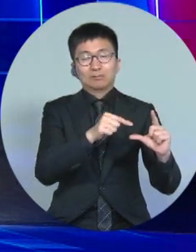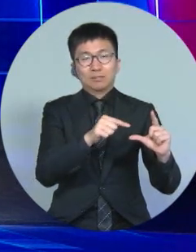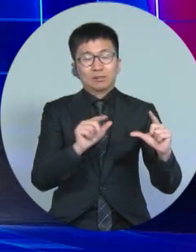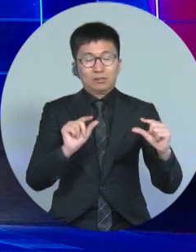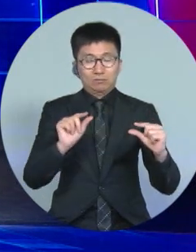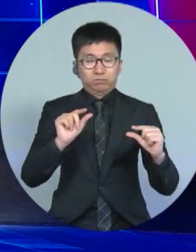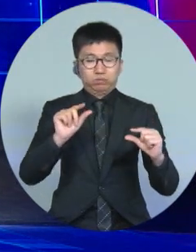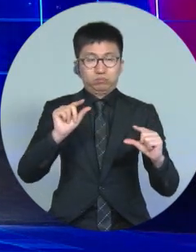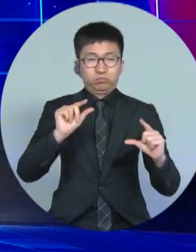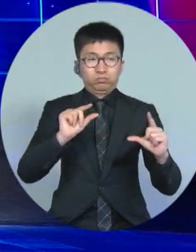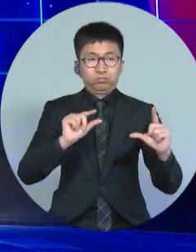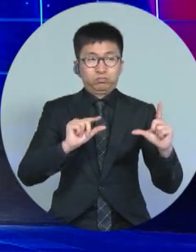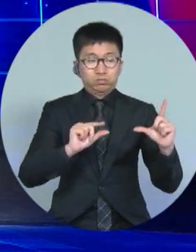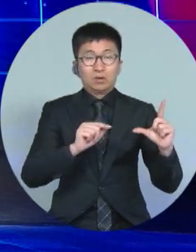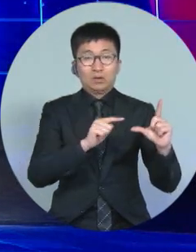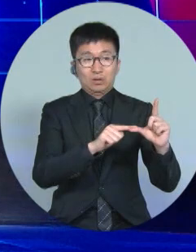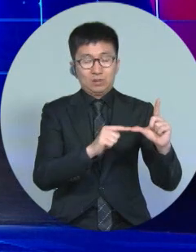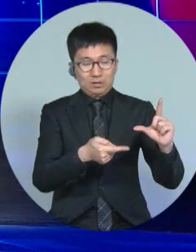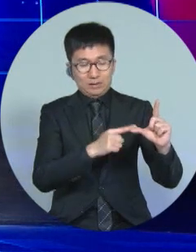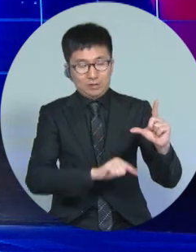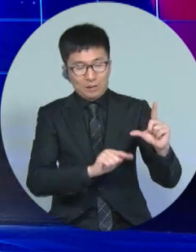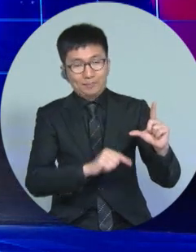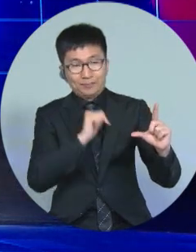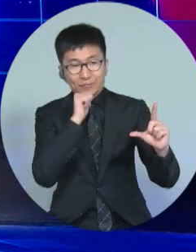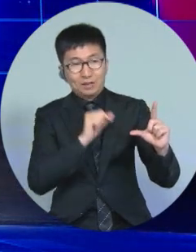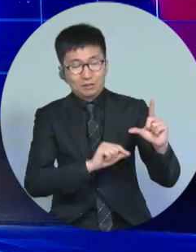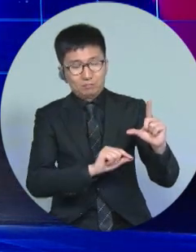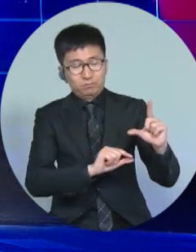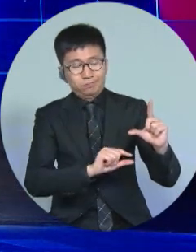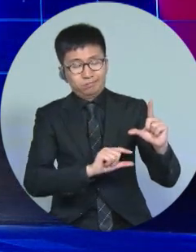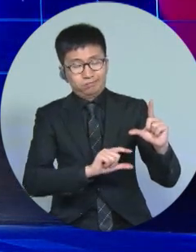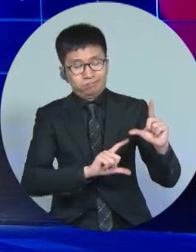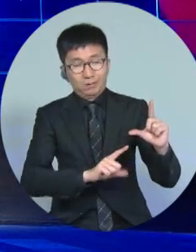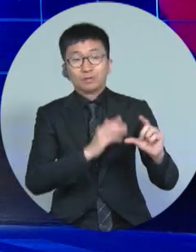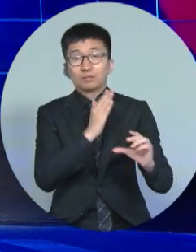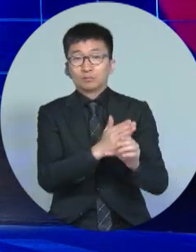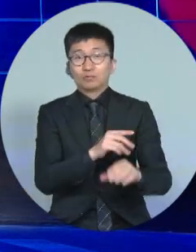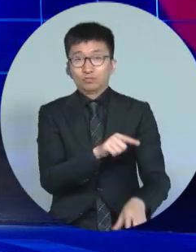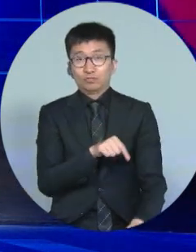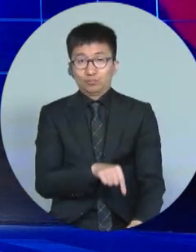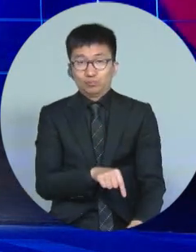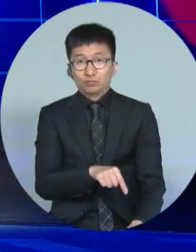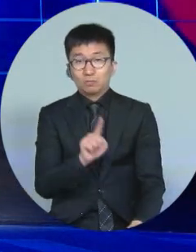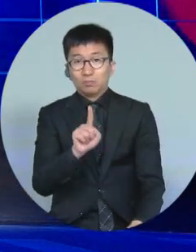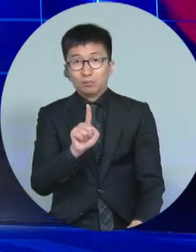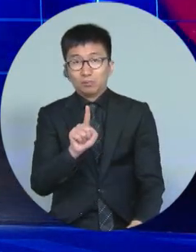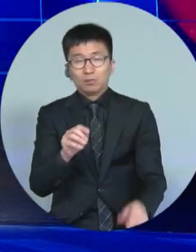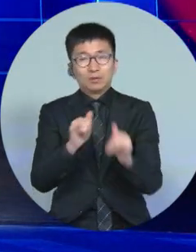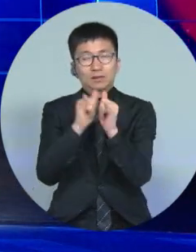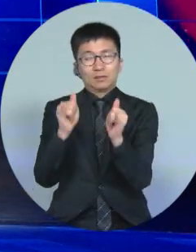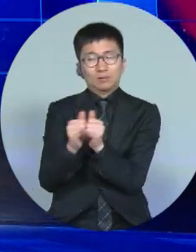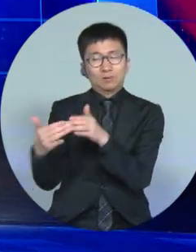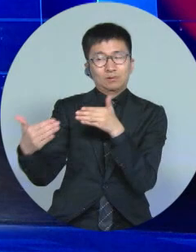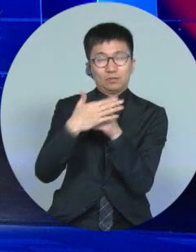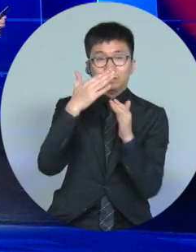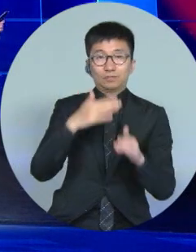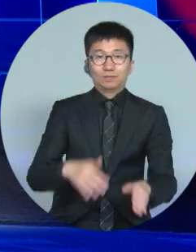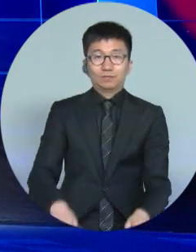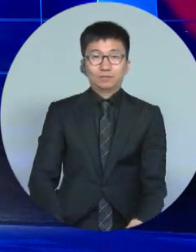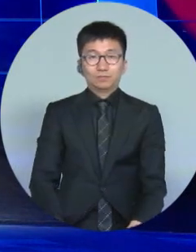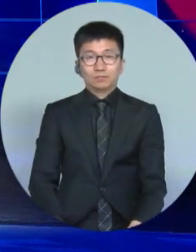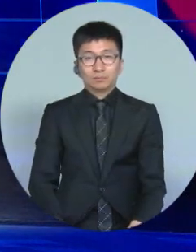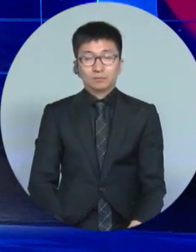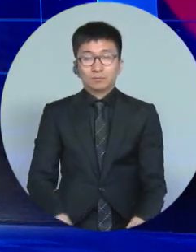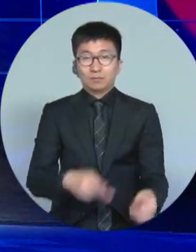is an underclass, people who are rejects from society. Every society has them, people